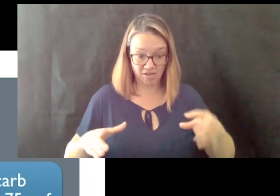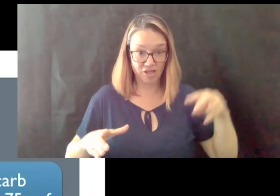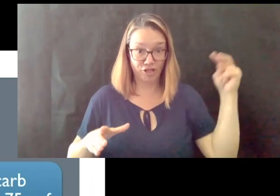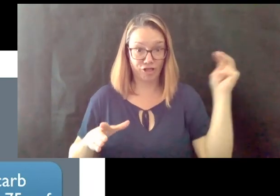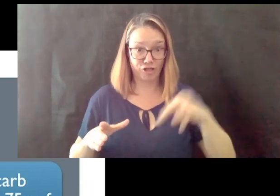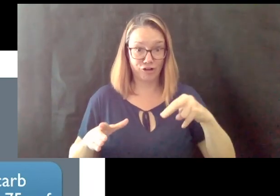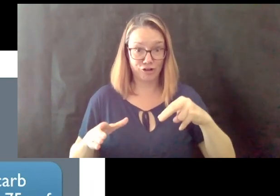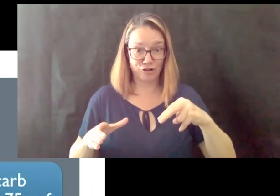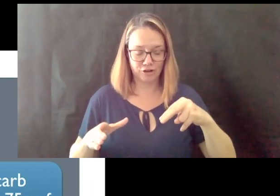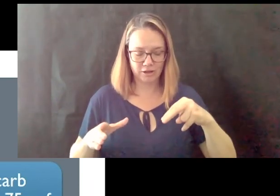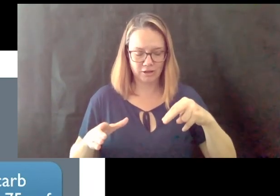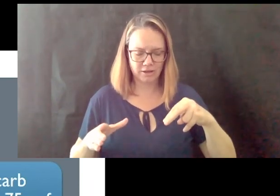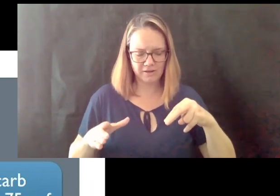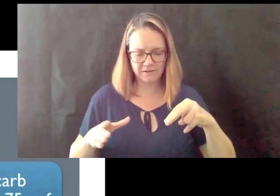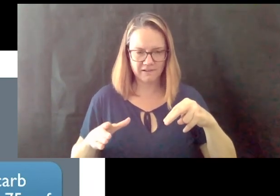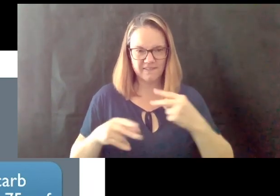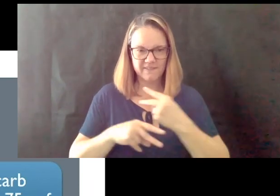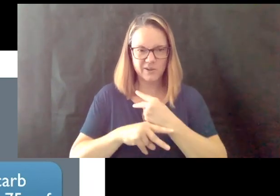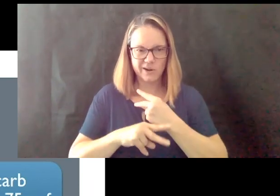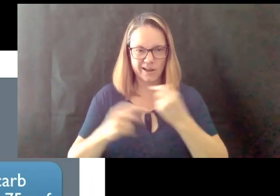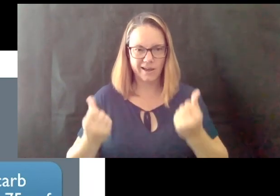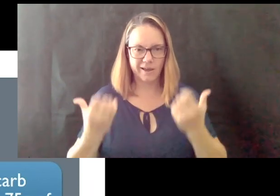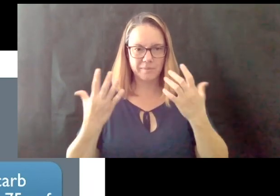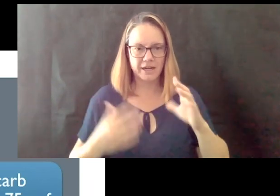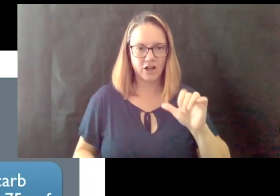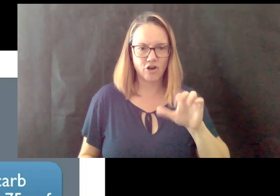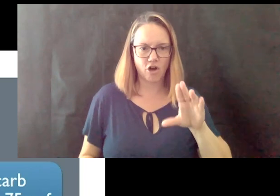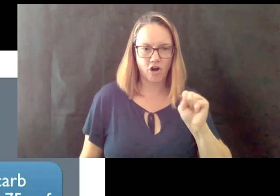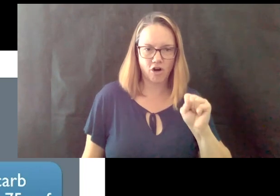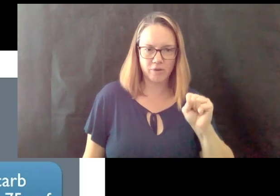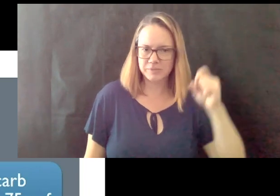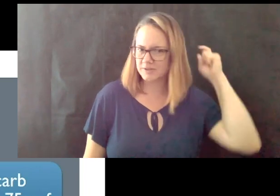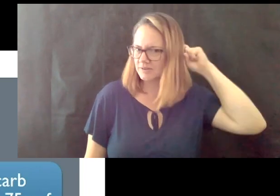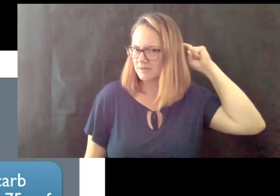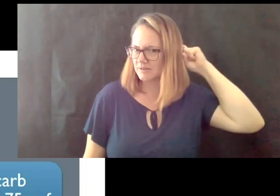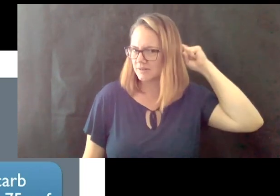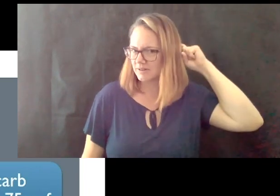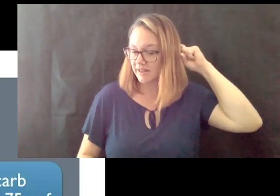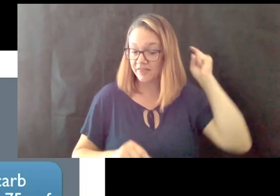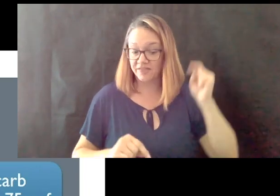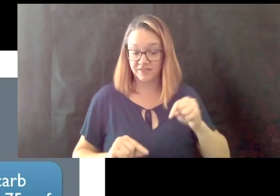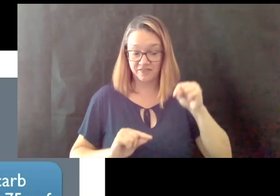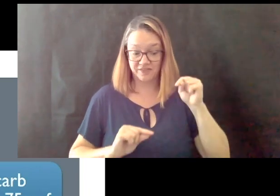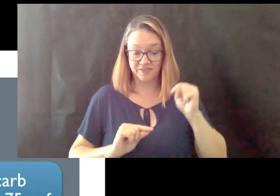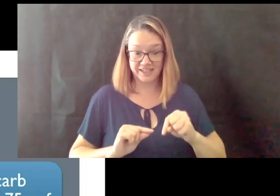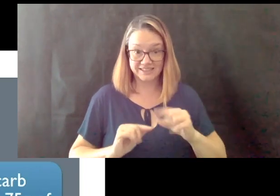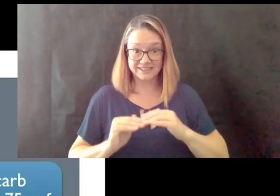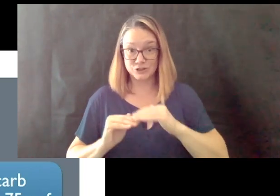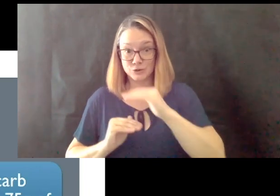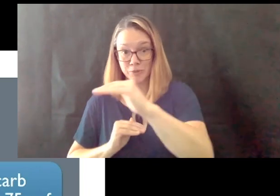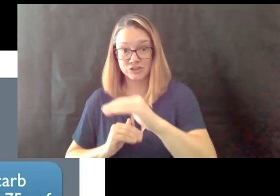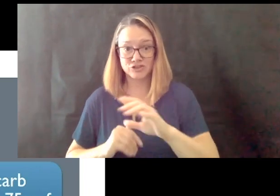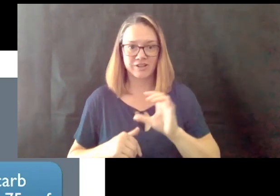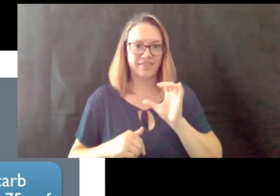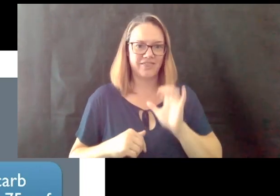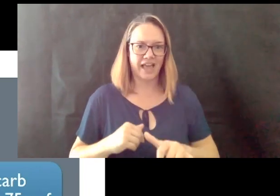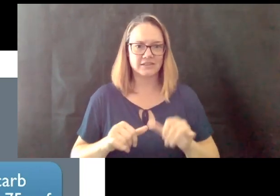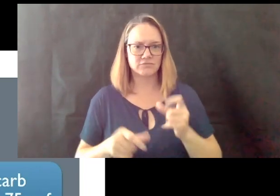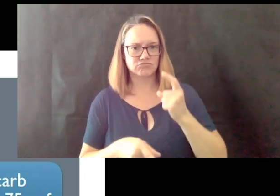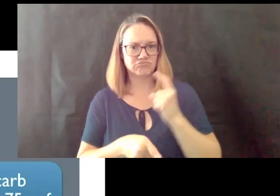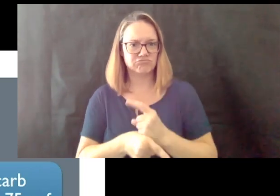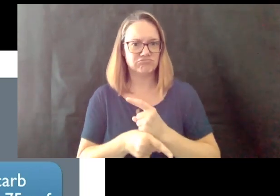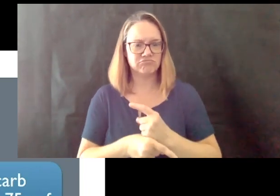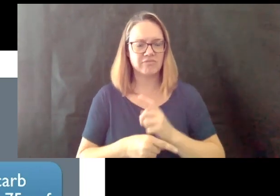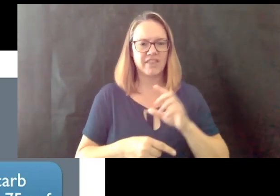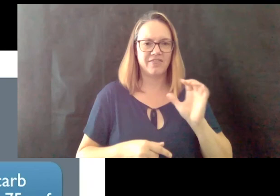at what we're eating, attempt to quantify it, and at least in our mind be able to say, this is the right amount, that's too